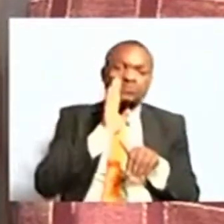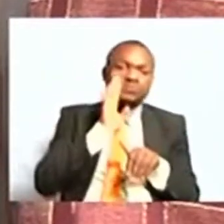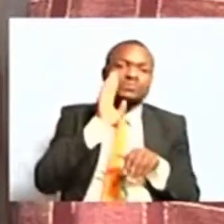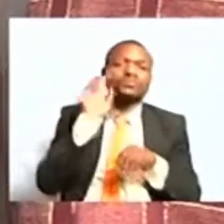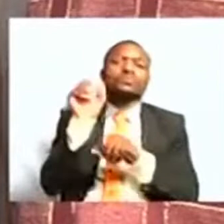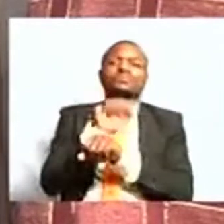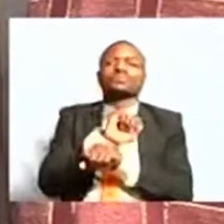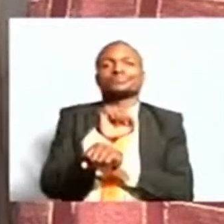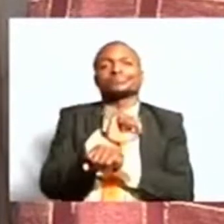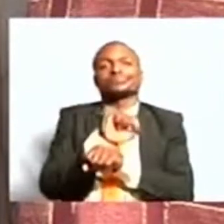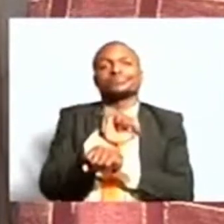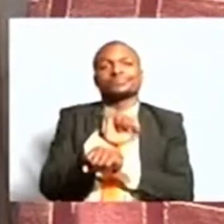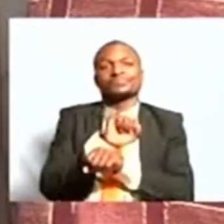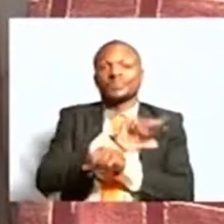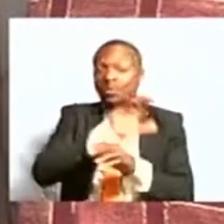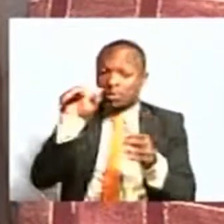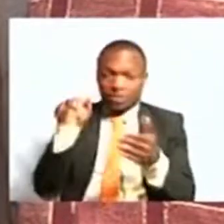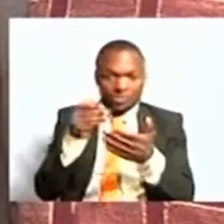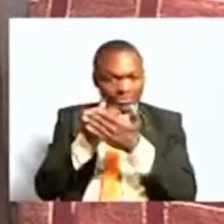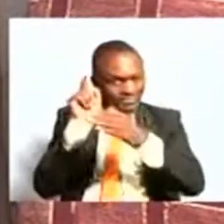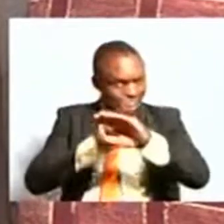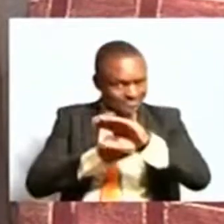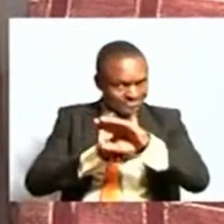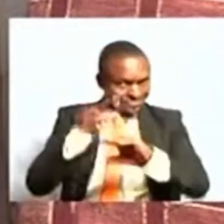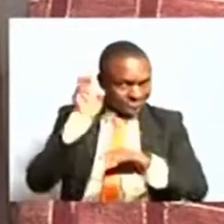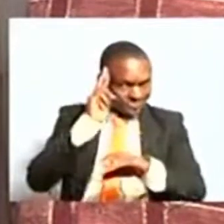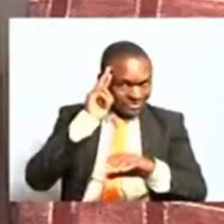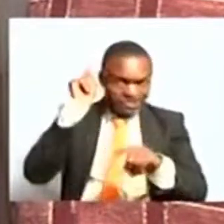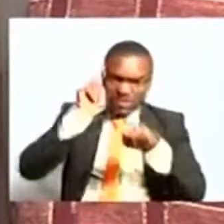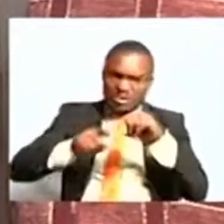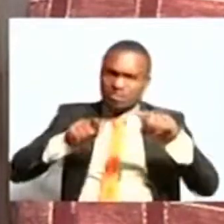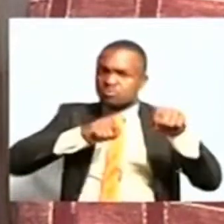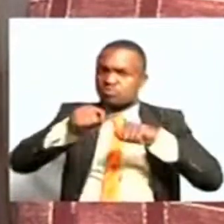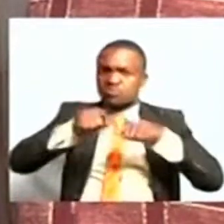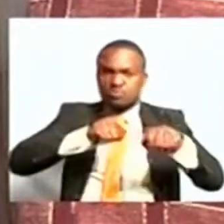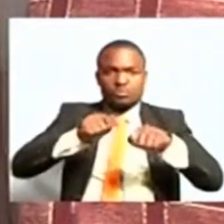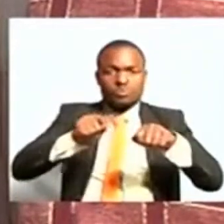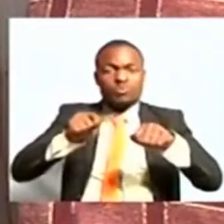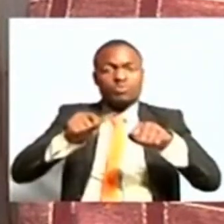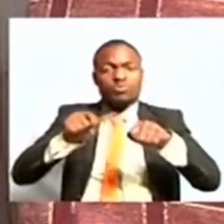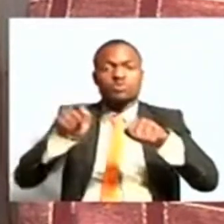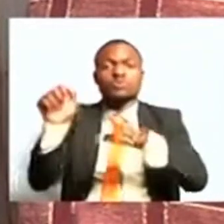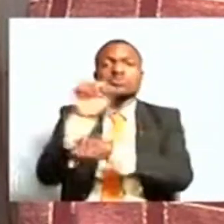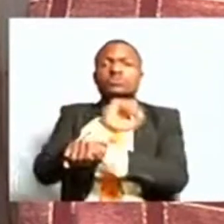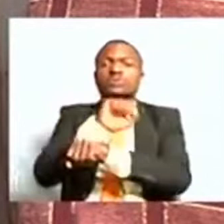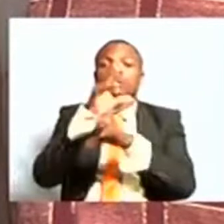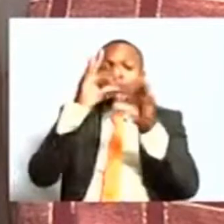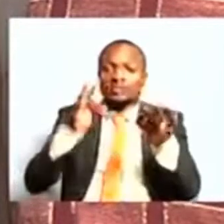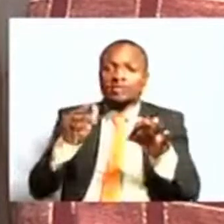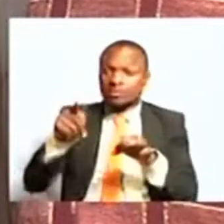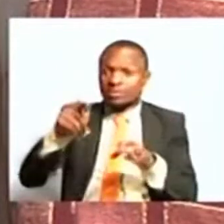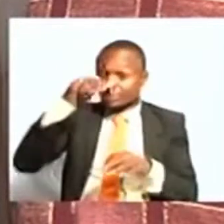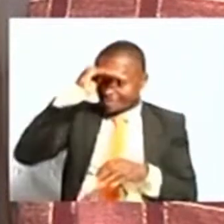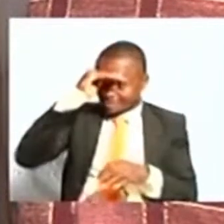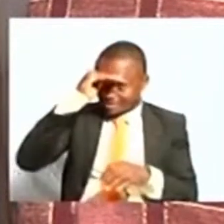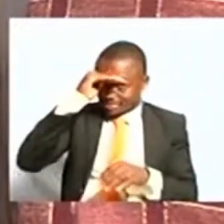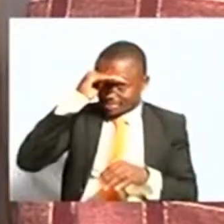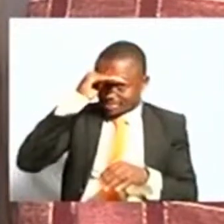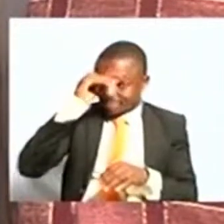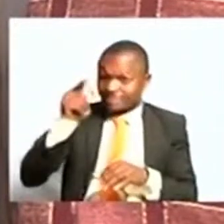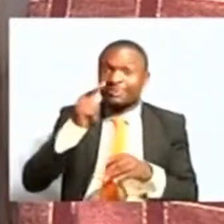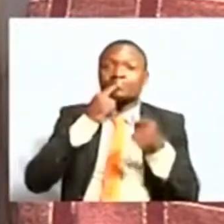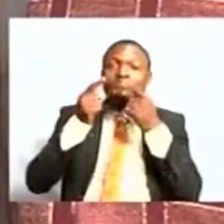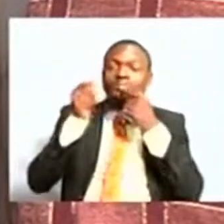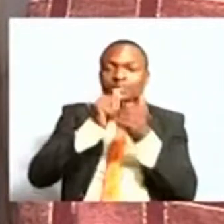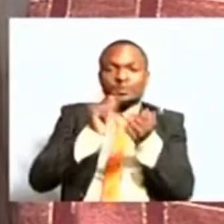driving. Always remember, you can't be in control of a motor vehicle if you're under the influence of alcohol. And I was talking